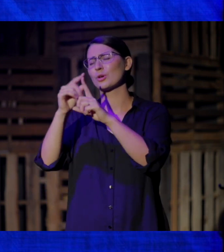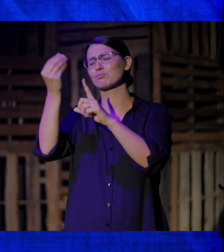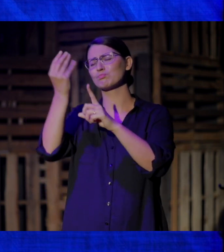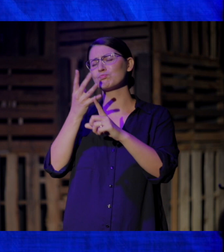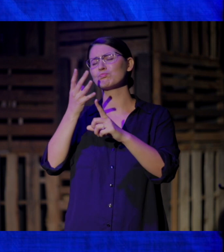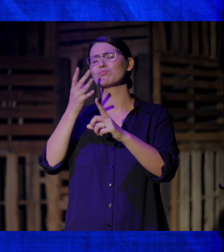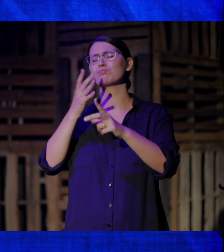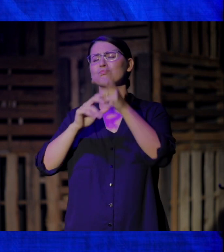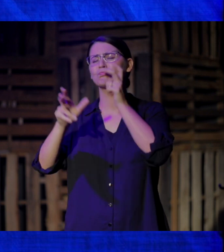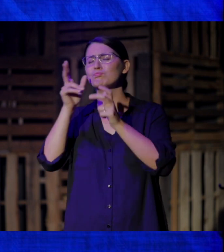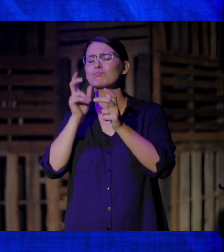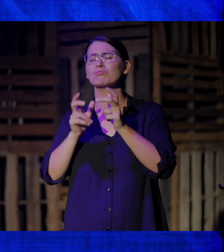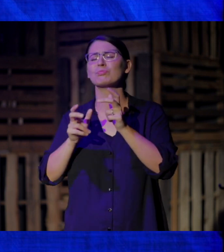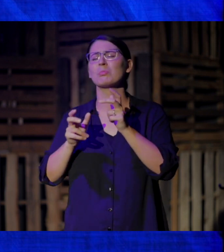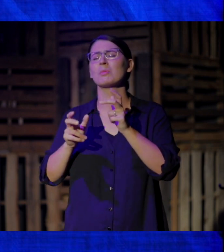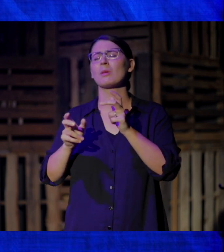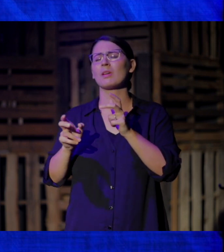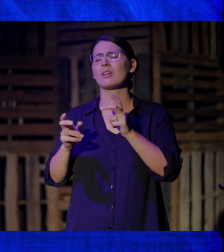Father, that you would grow us.